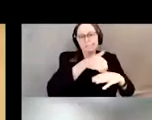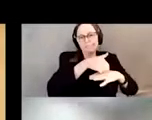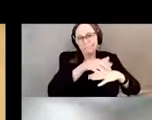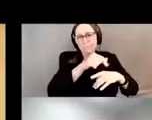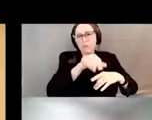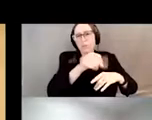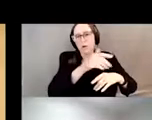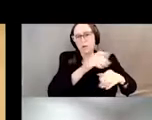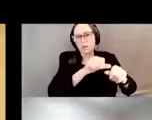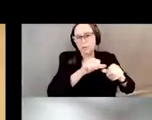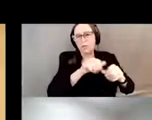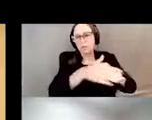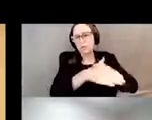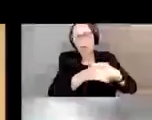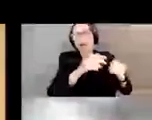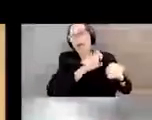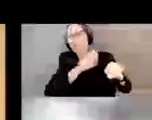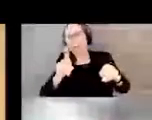because they're wanted.